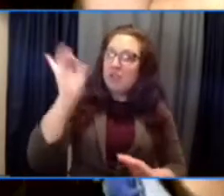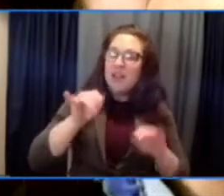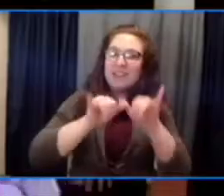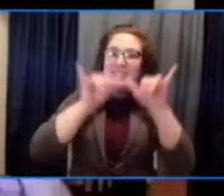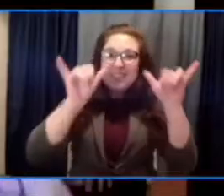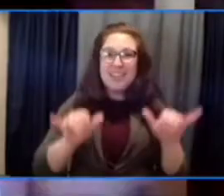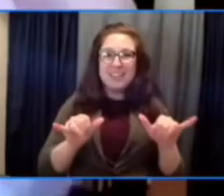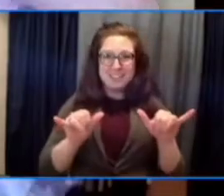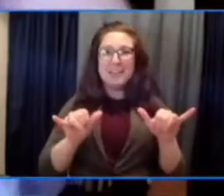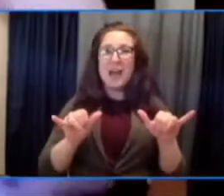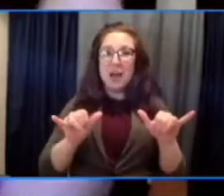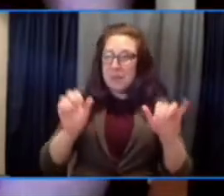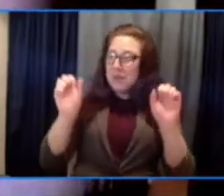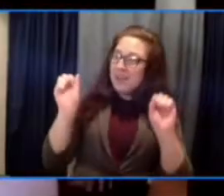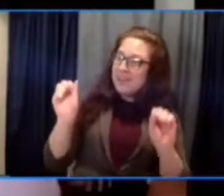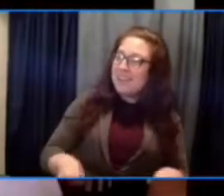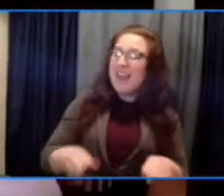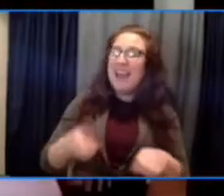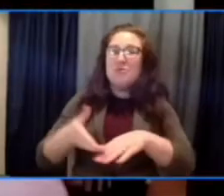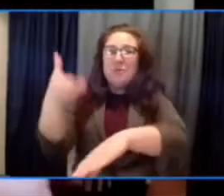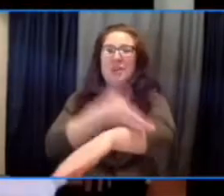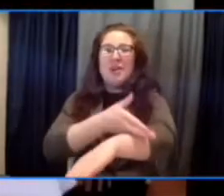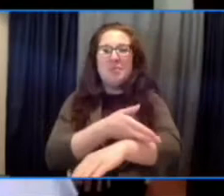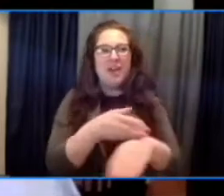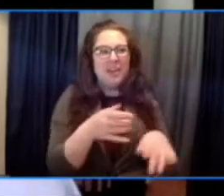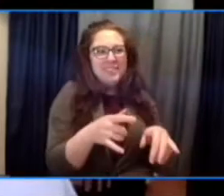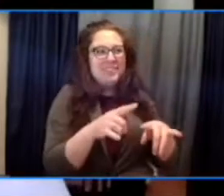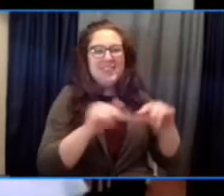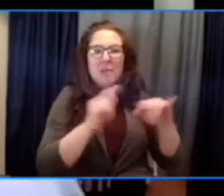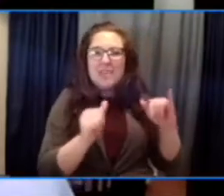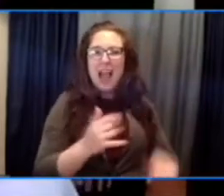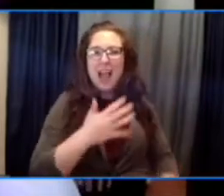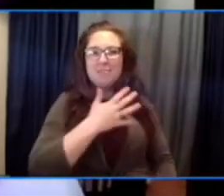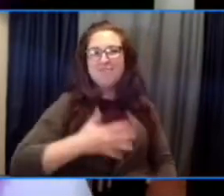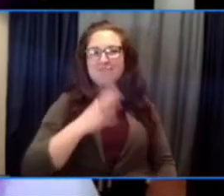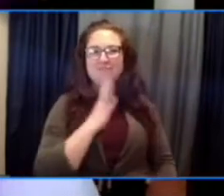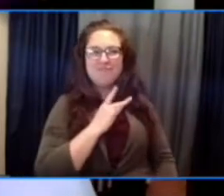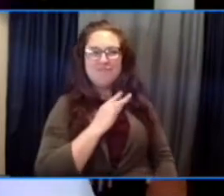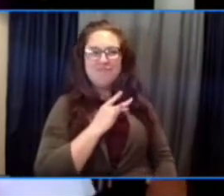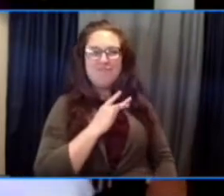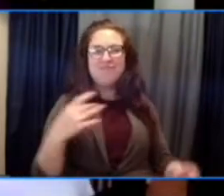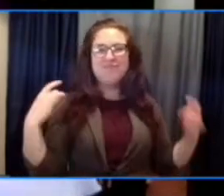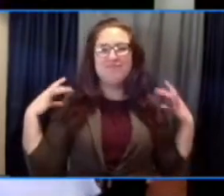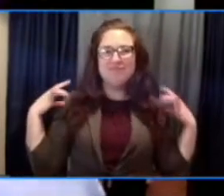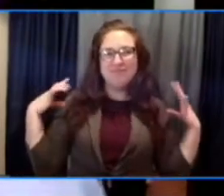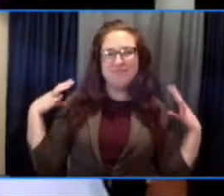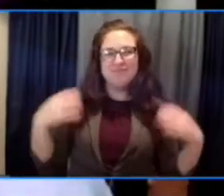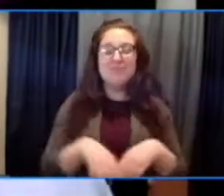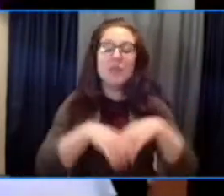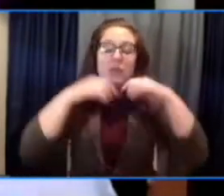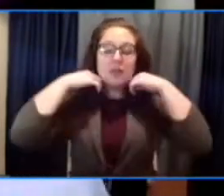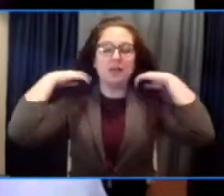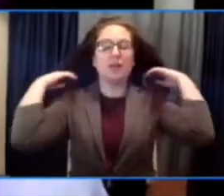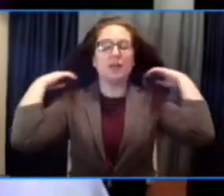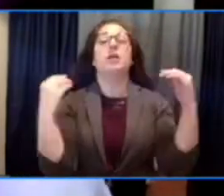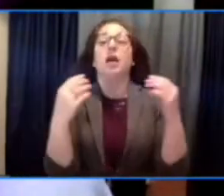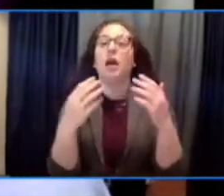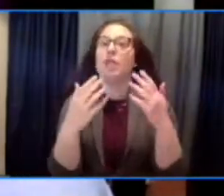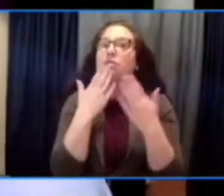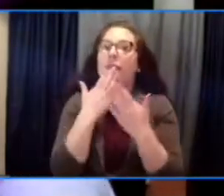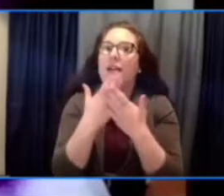good. Yes, we can. Thank you so much, Prentice, for opening this day up with me. And I honestly cannot think of